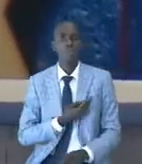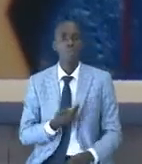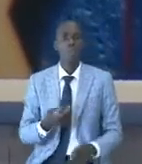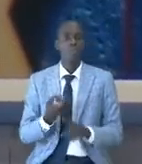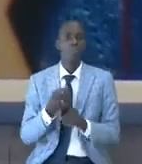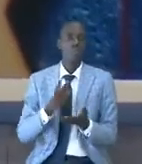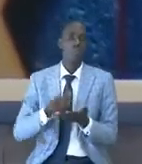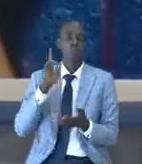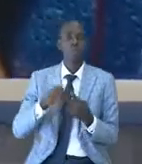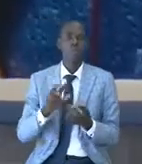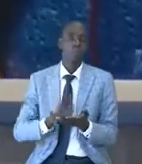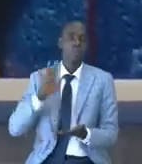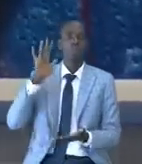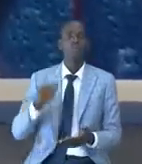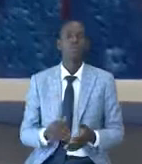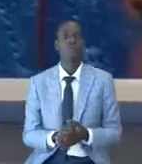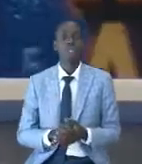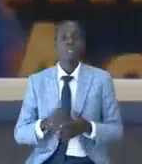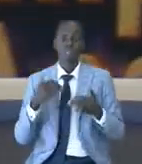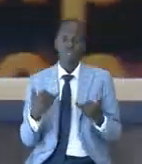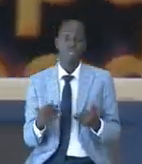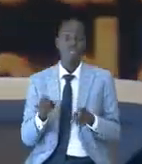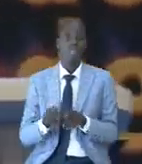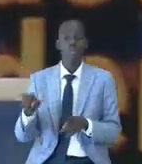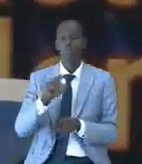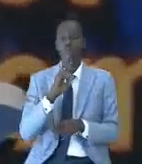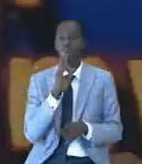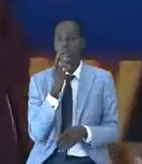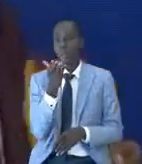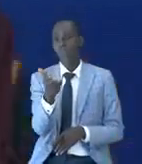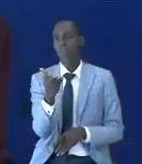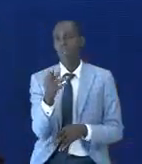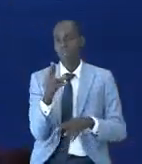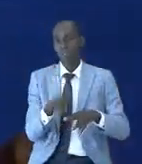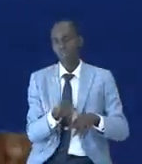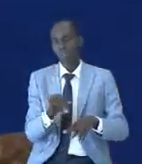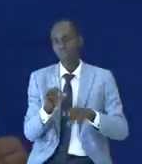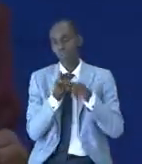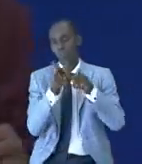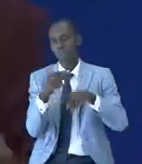glory to glory. Now, as you are there, I want you to think, what